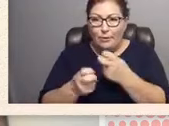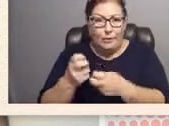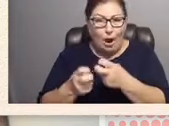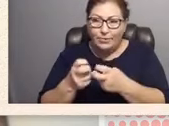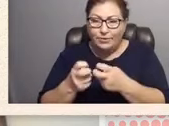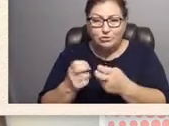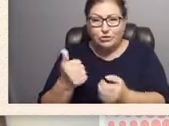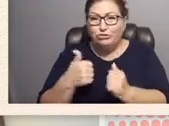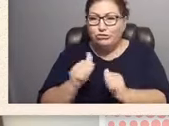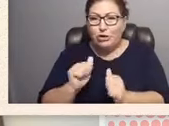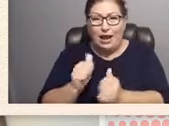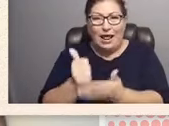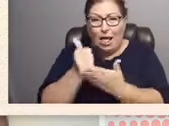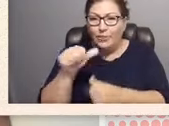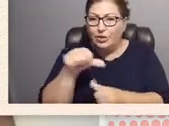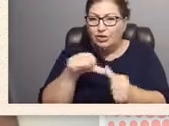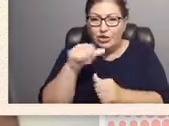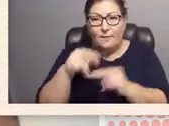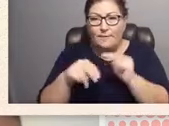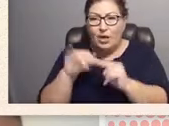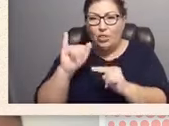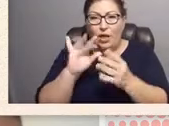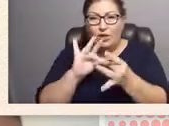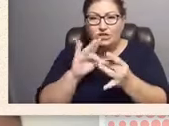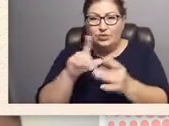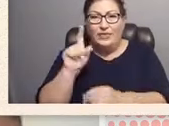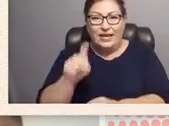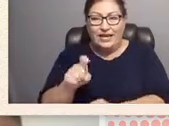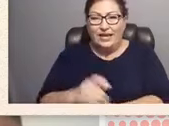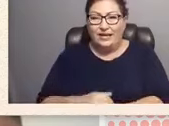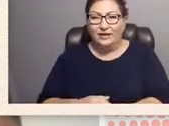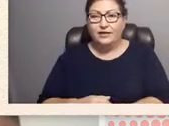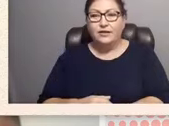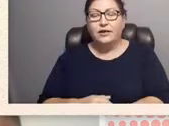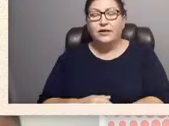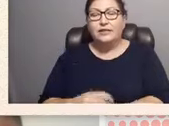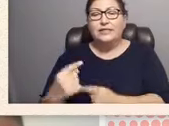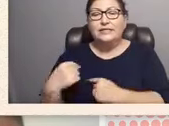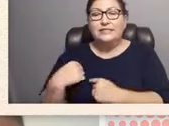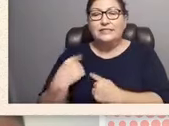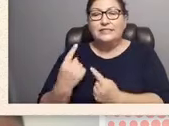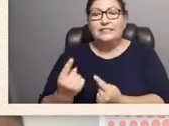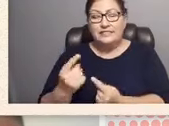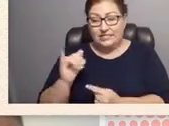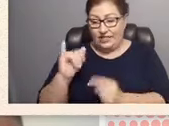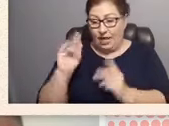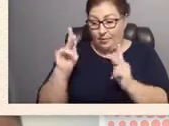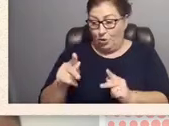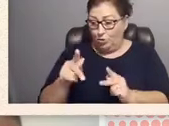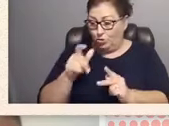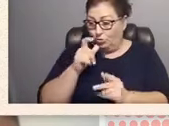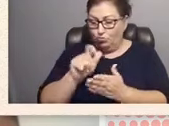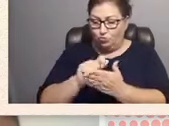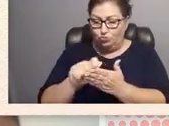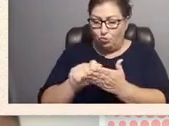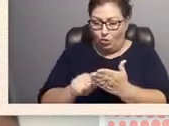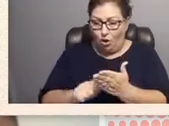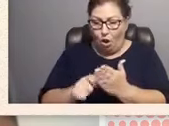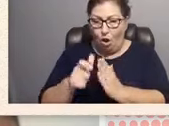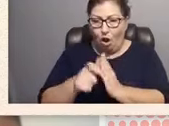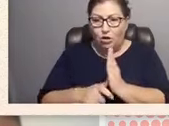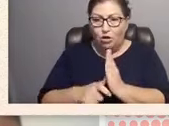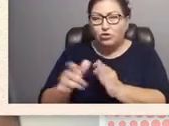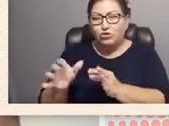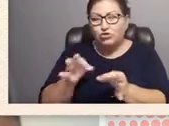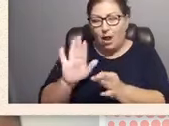other build up that relationship that they needed to be. And since the person who wrote the article describing her friend that